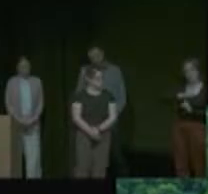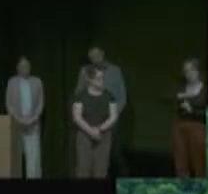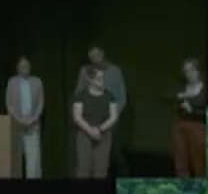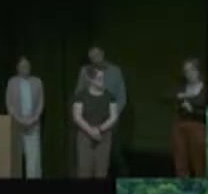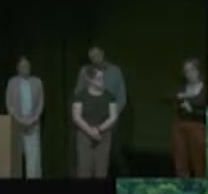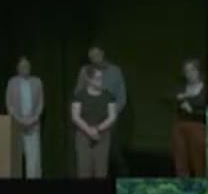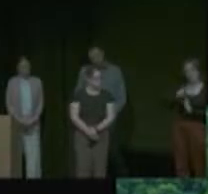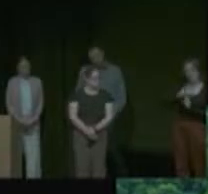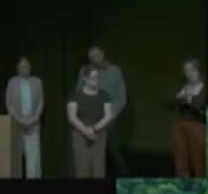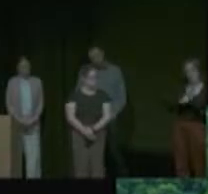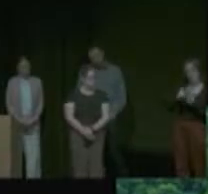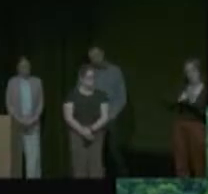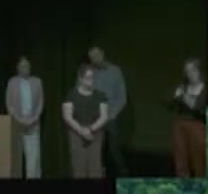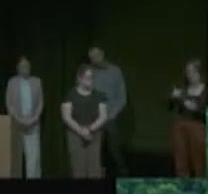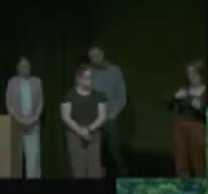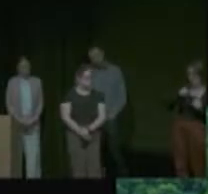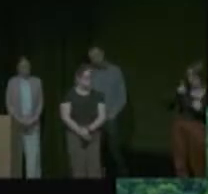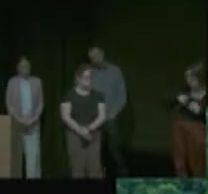Law Program